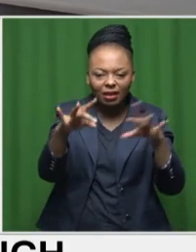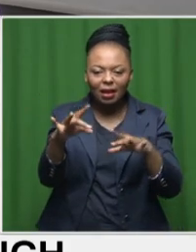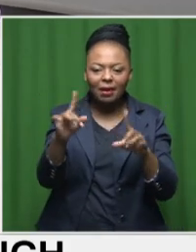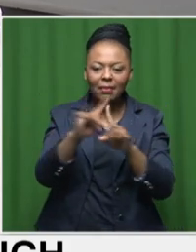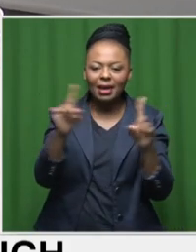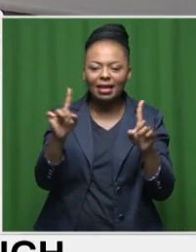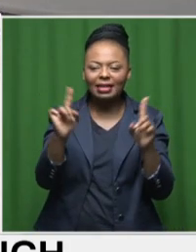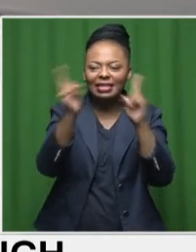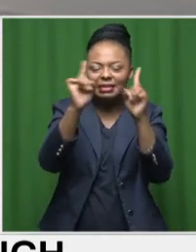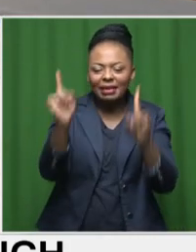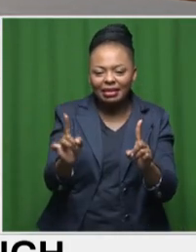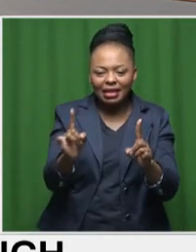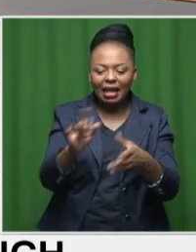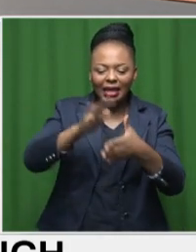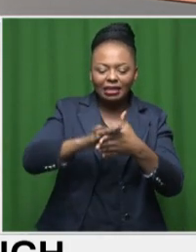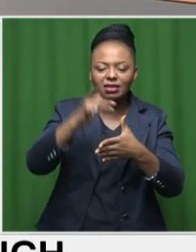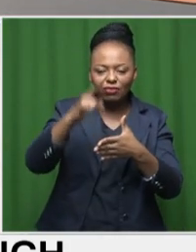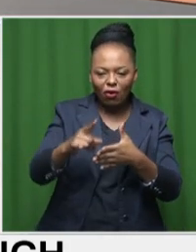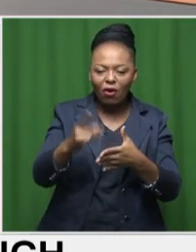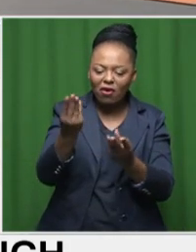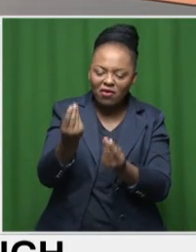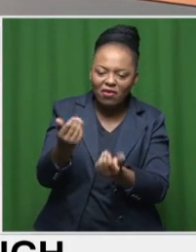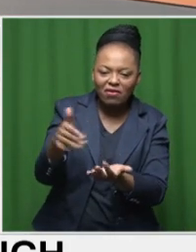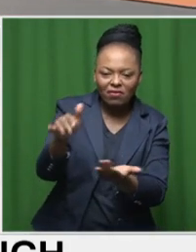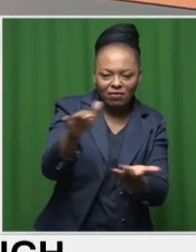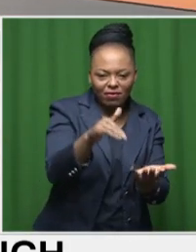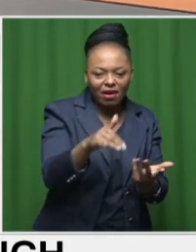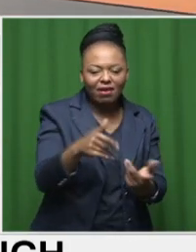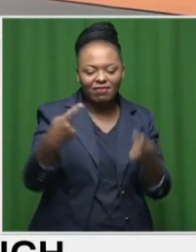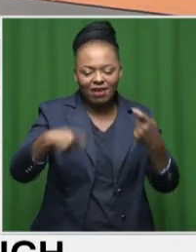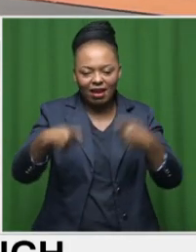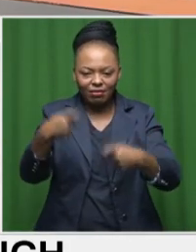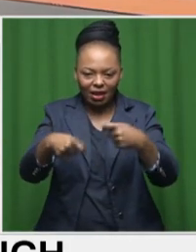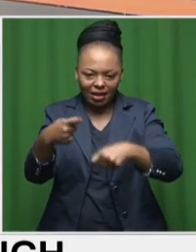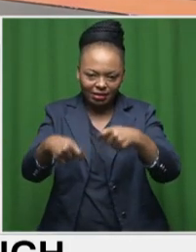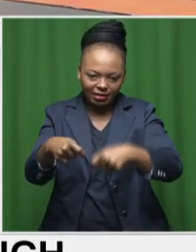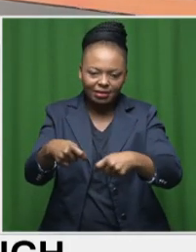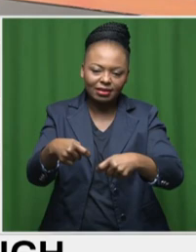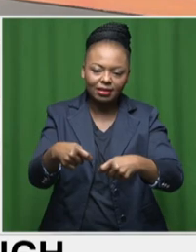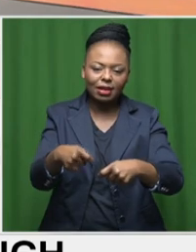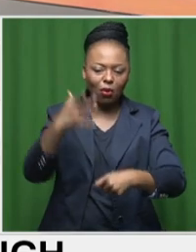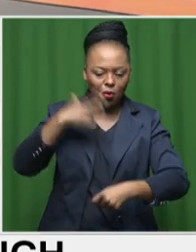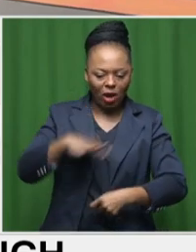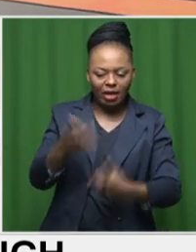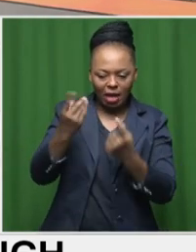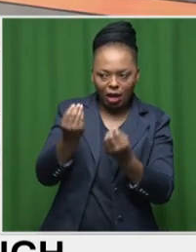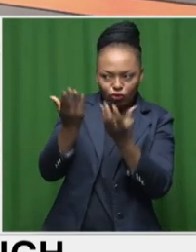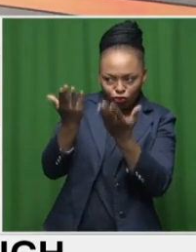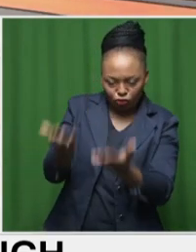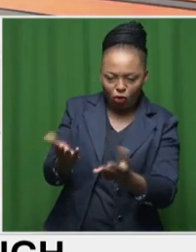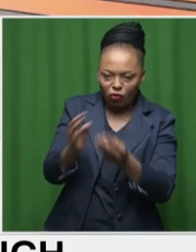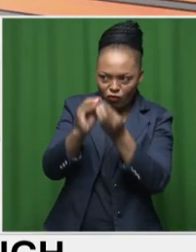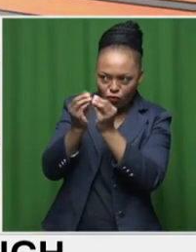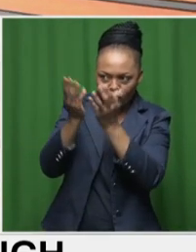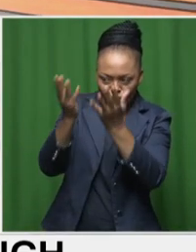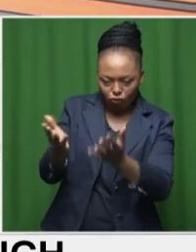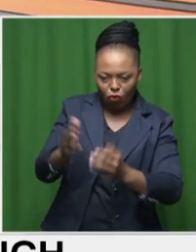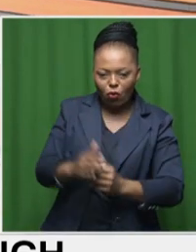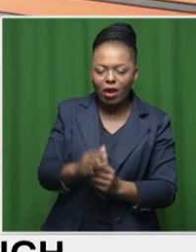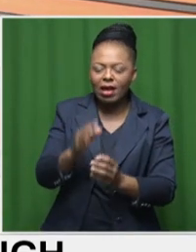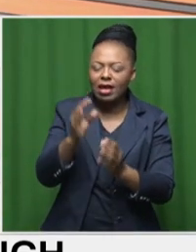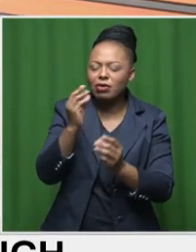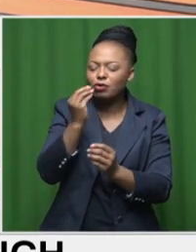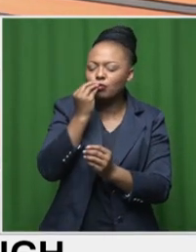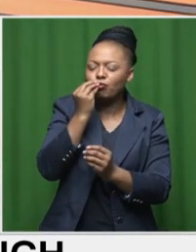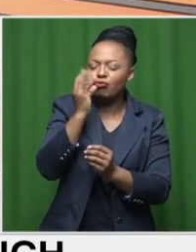reason, for fundraising. And we were so honored to have it. And it is very precious. You couldn't buy it. Money